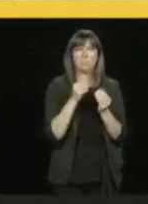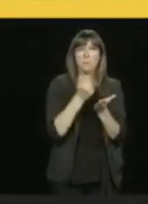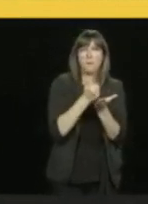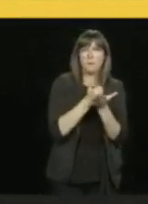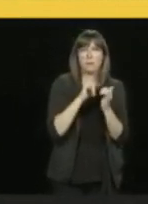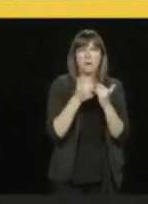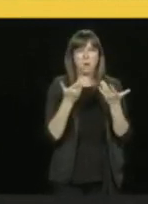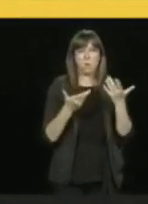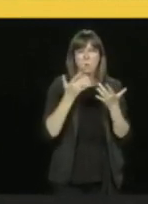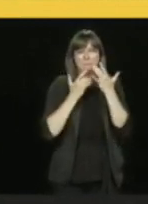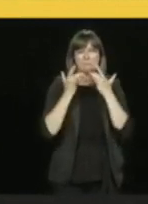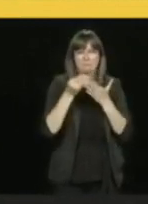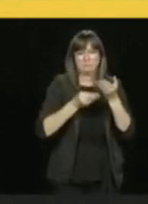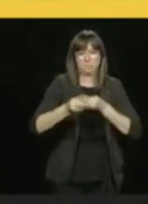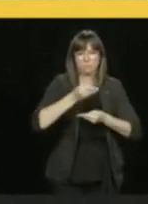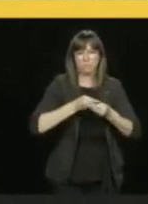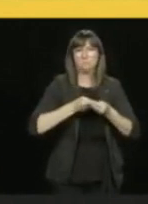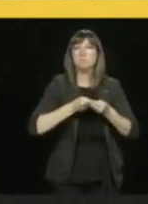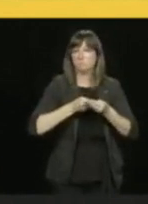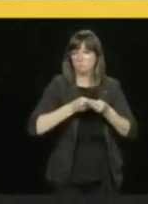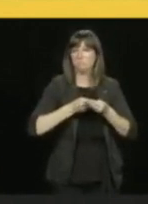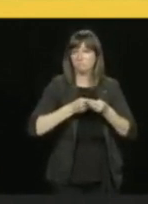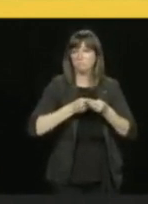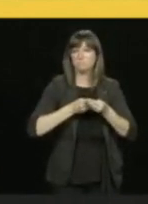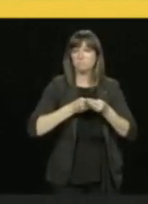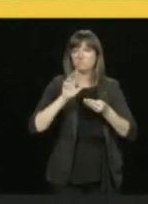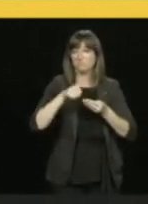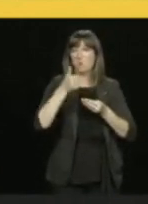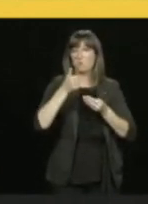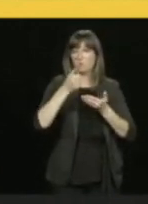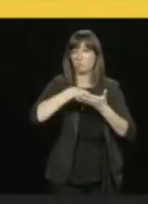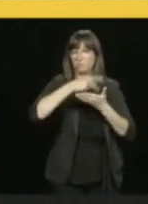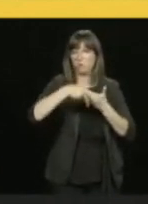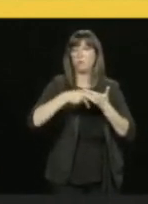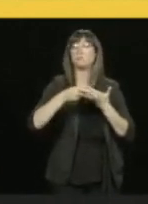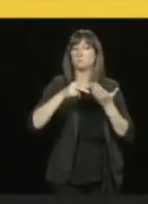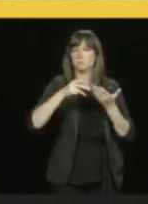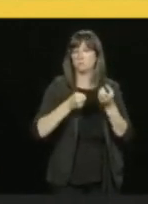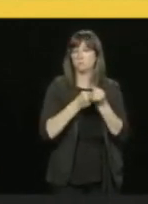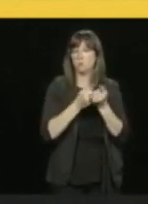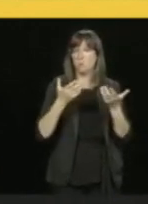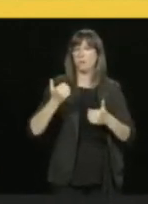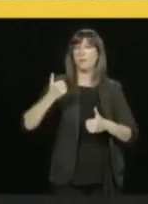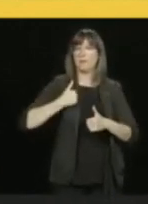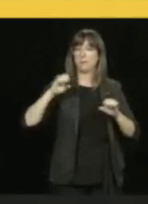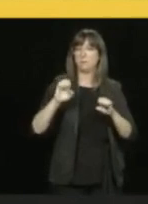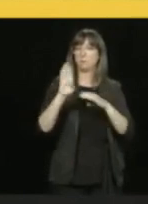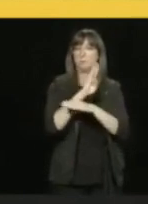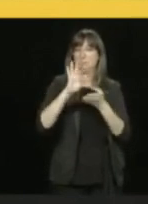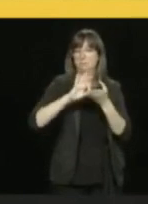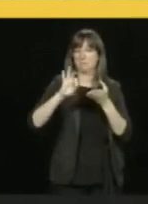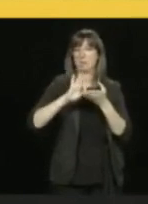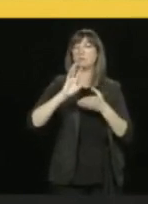better times. For you, among other measures, we're expanding the Canada Emergency Business Account. And